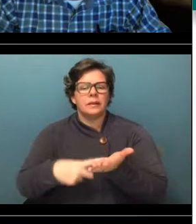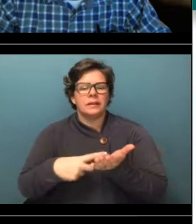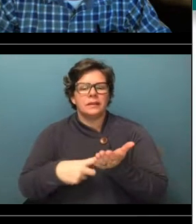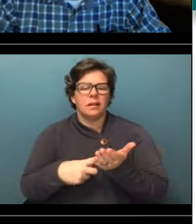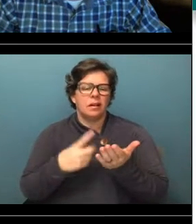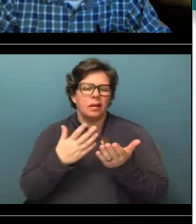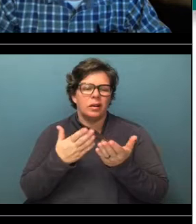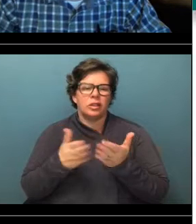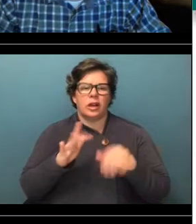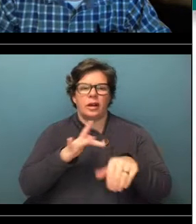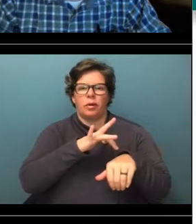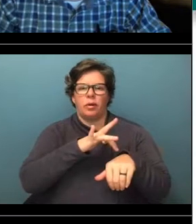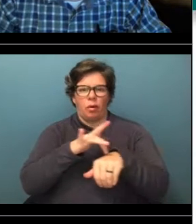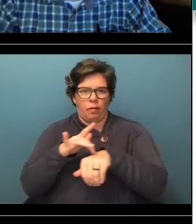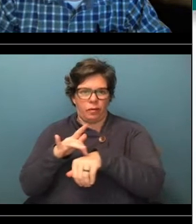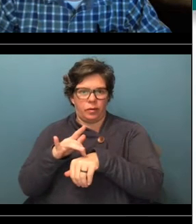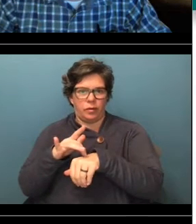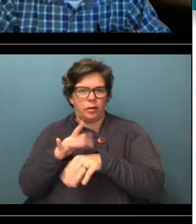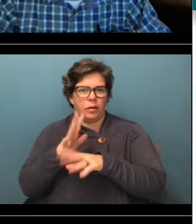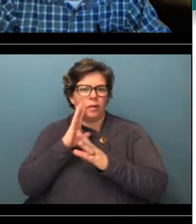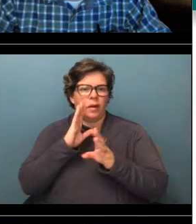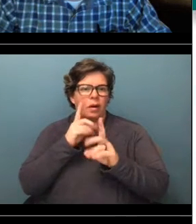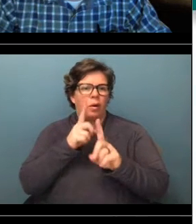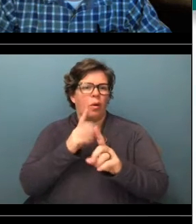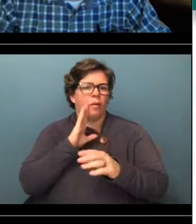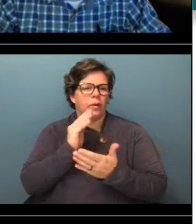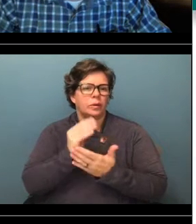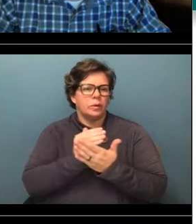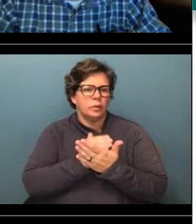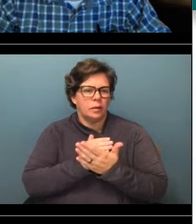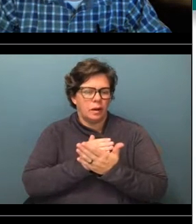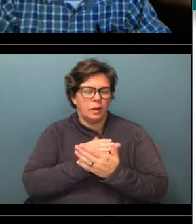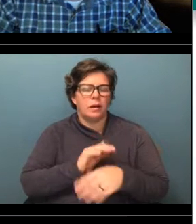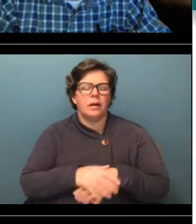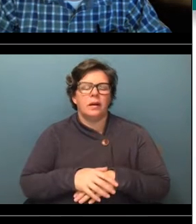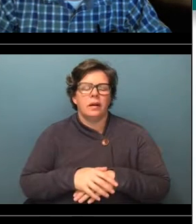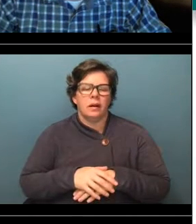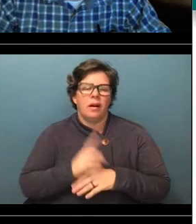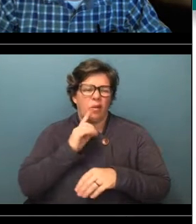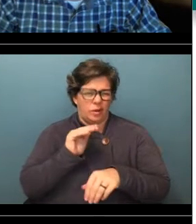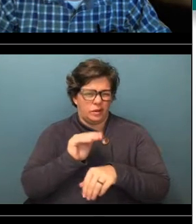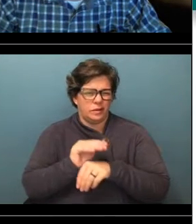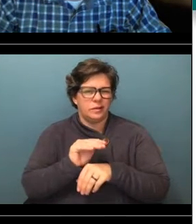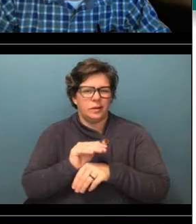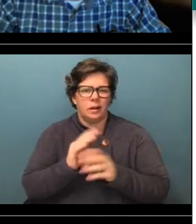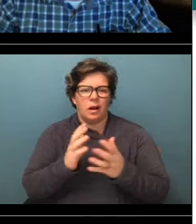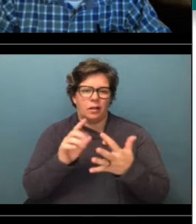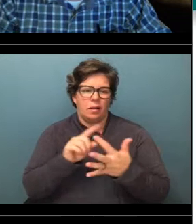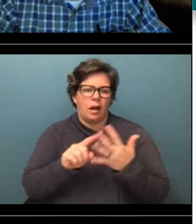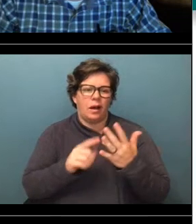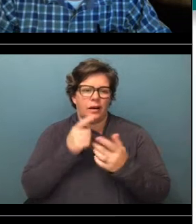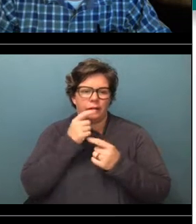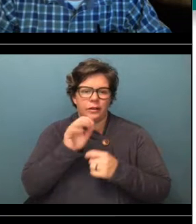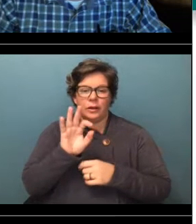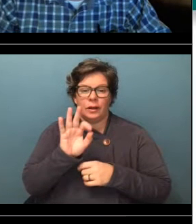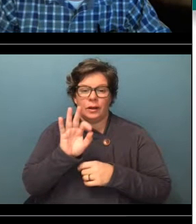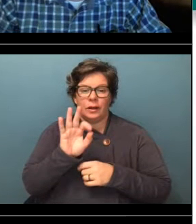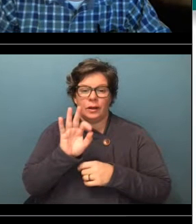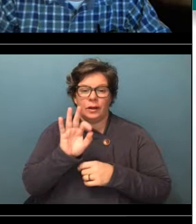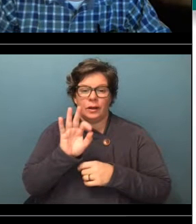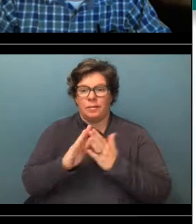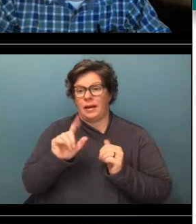to give an overview of the objectives, the learning objectives for tonight. So there's a lot of interest in 988. It went